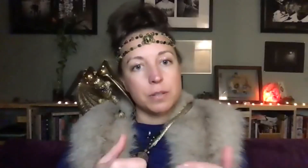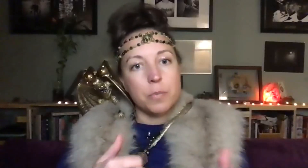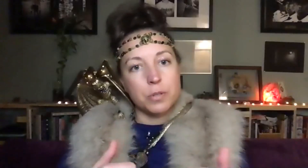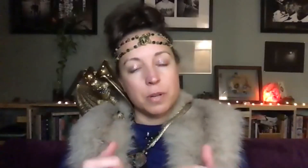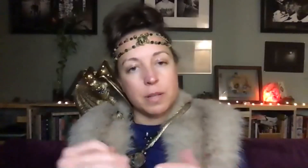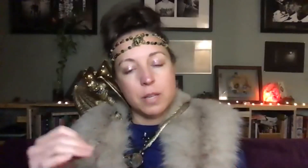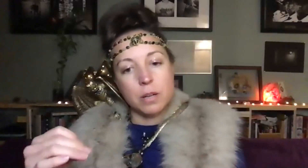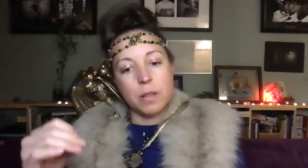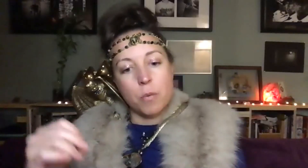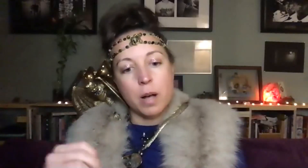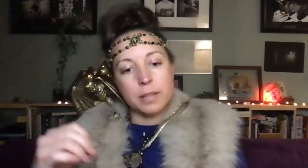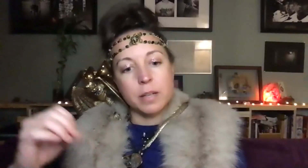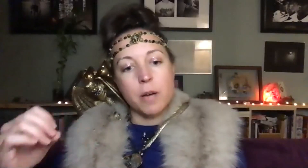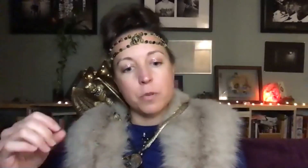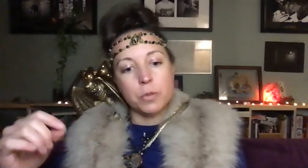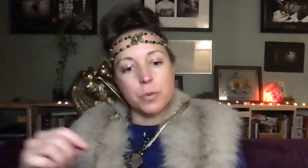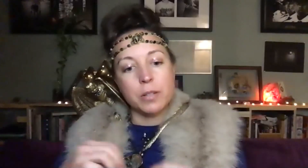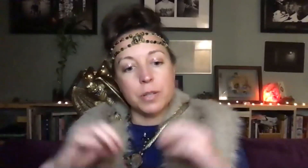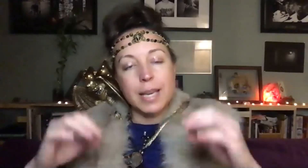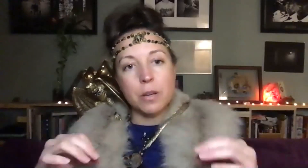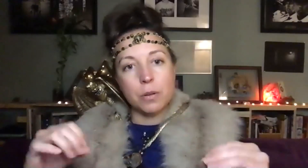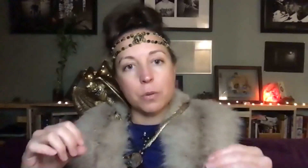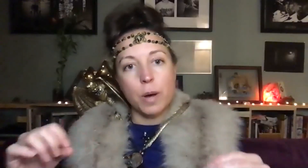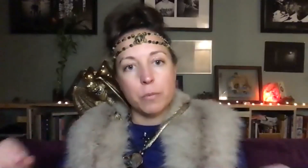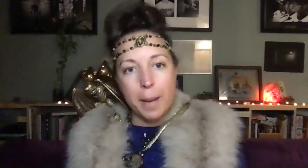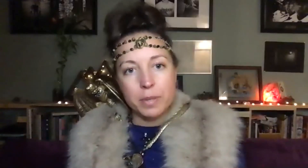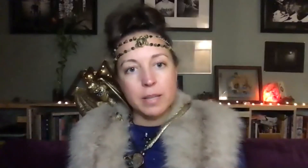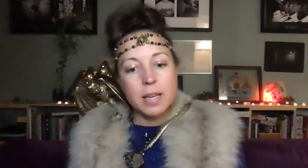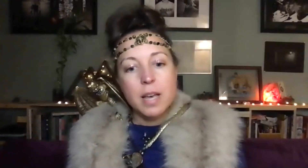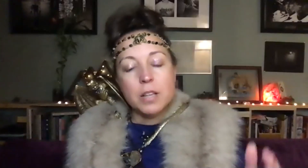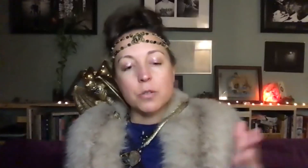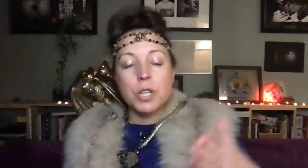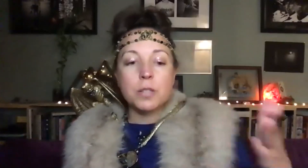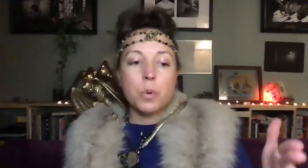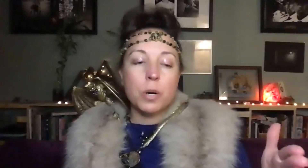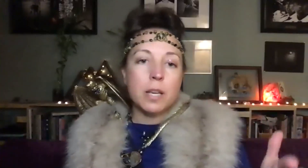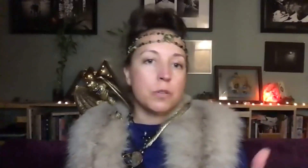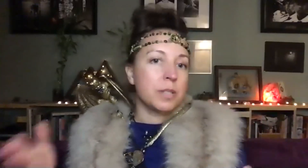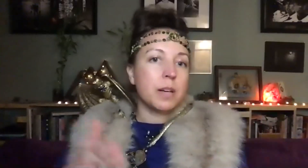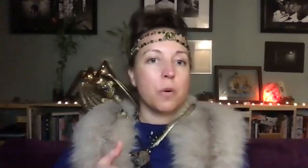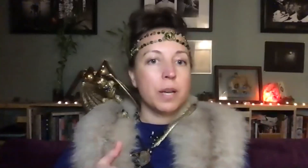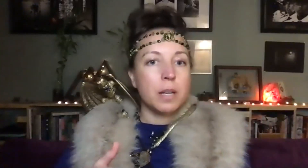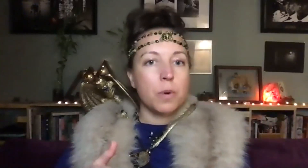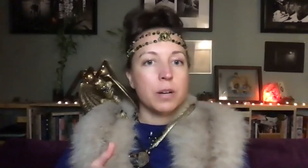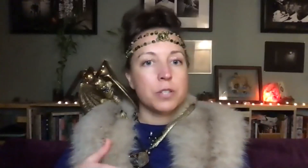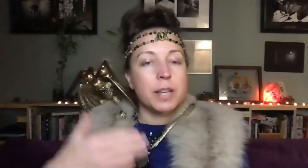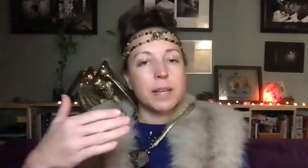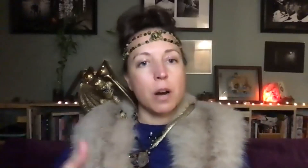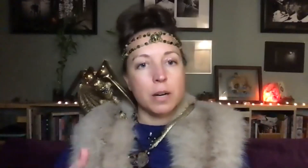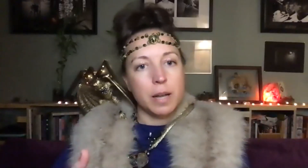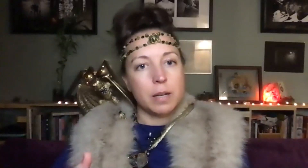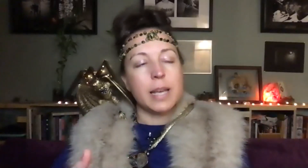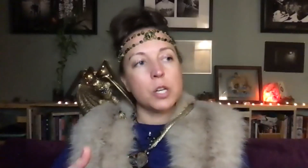this is an opportunity this year that, while it is uncomfortable, to actually heal quite rapidly. So she's supporting you. She's not going anywhere. She